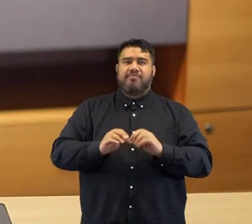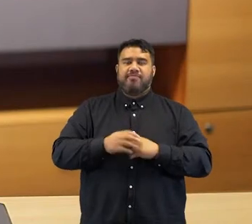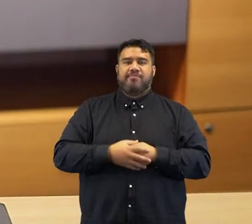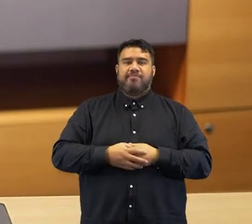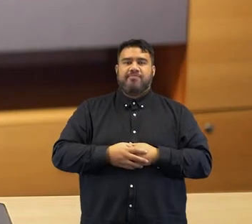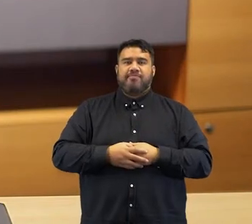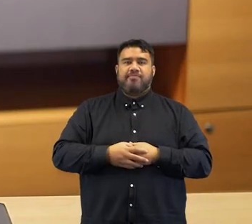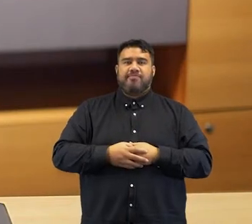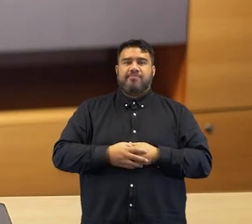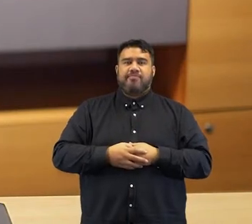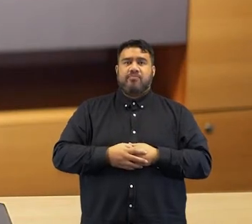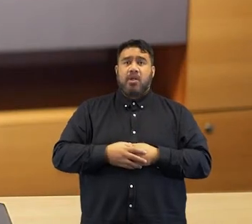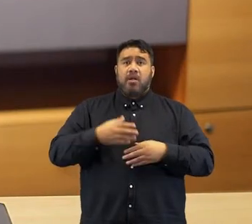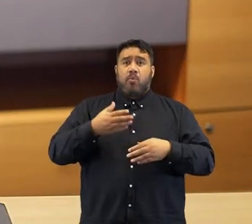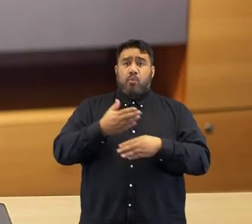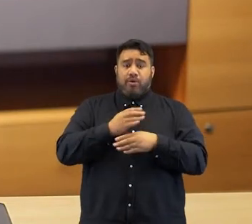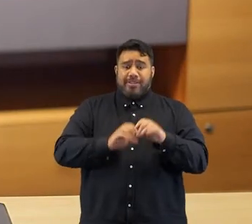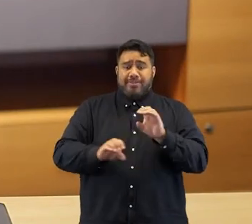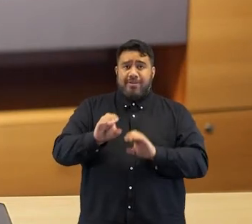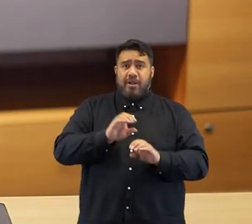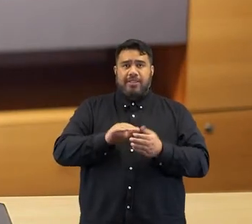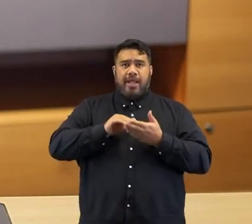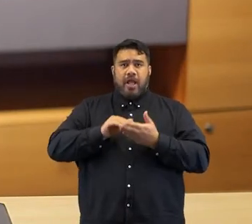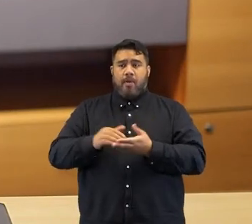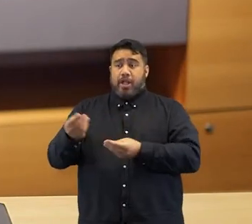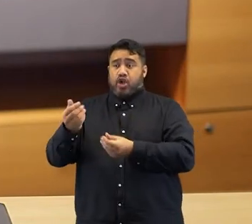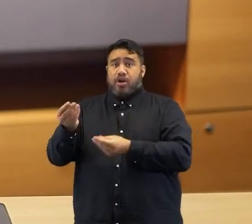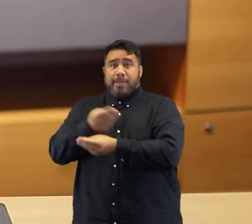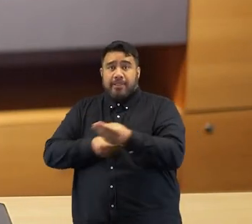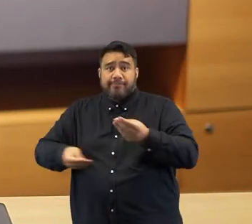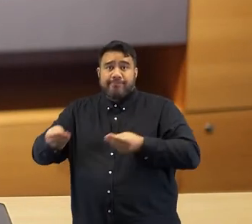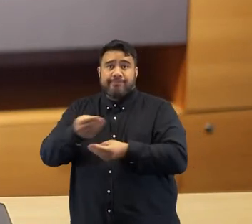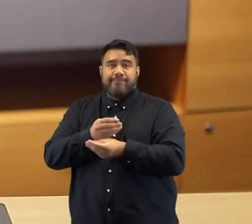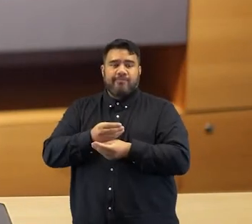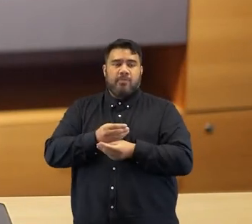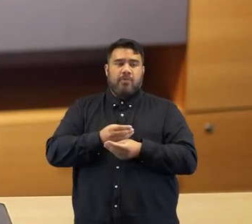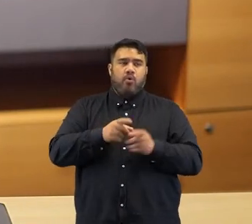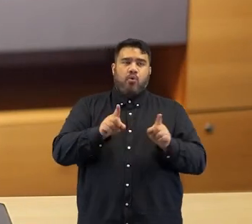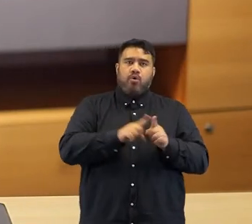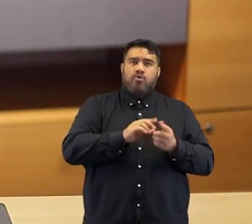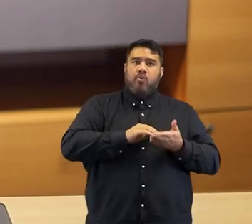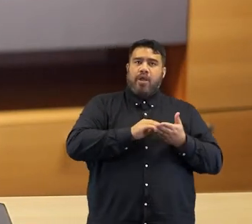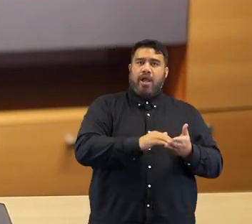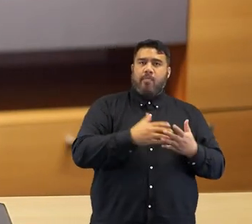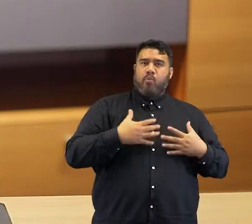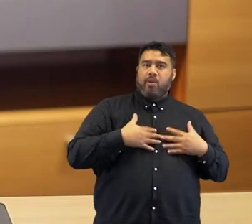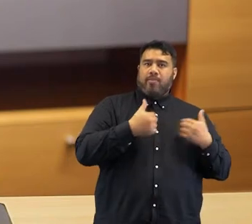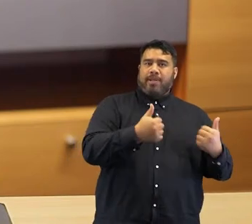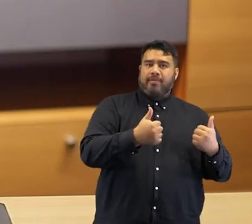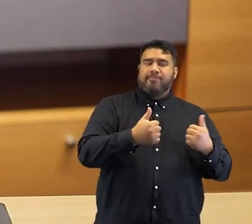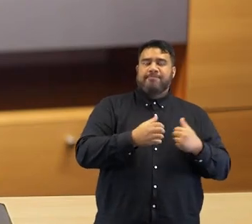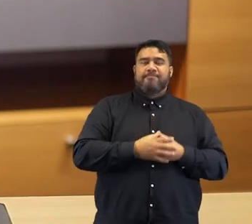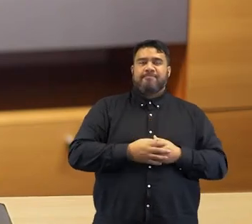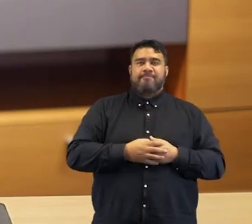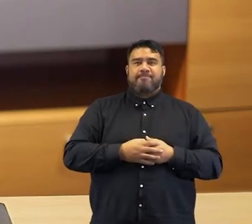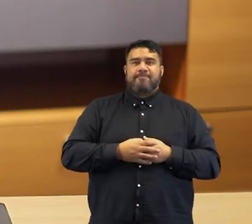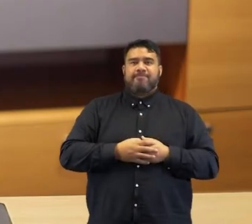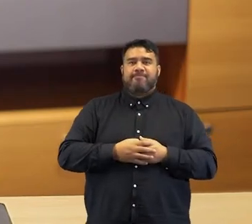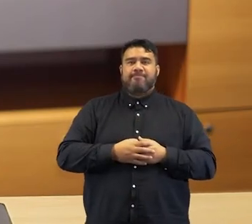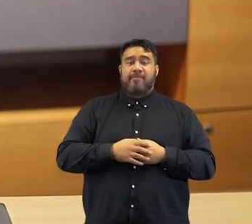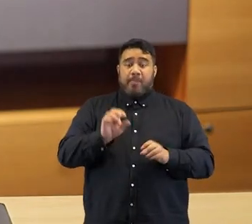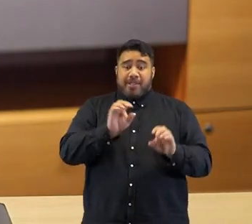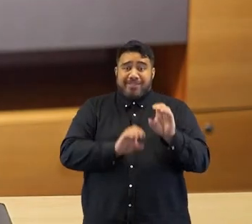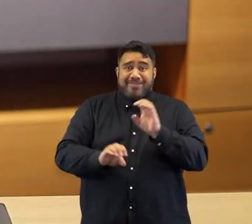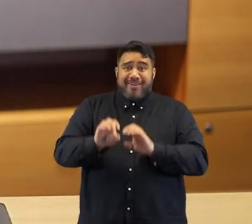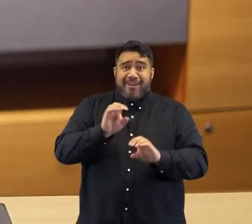worldwide. Science is fundamental to transforming our economy and improving our well-being. Alongside this, and equally important